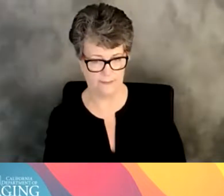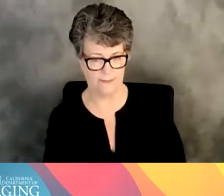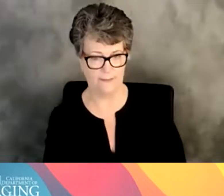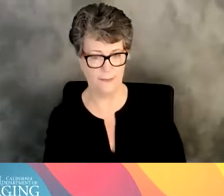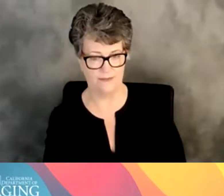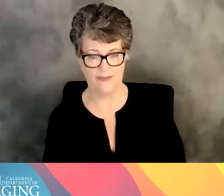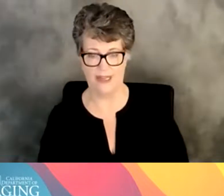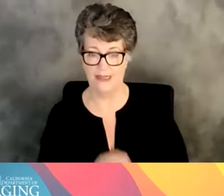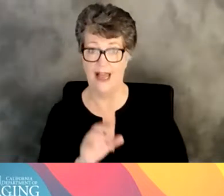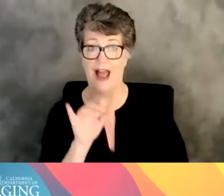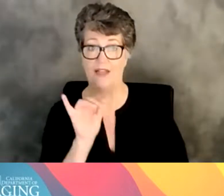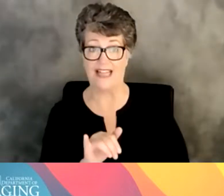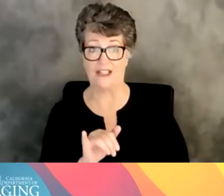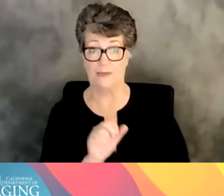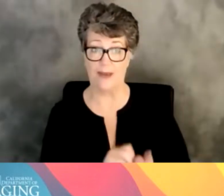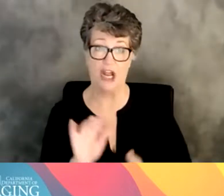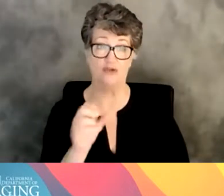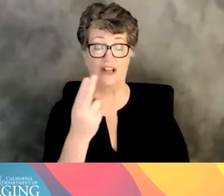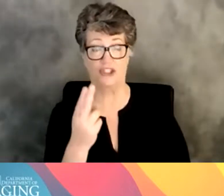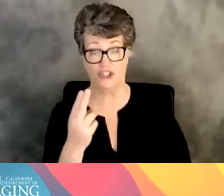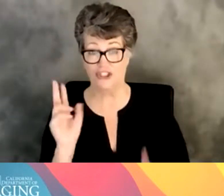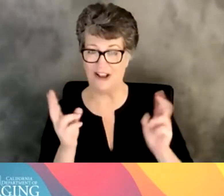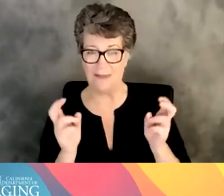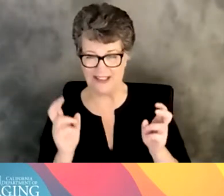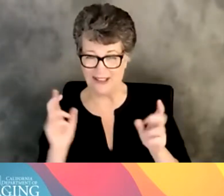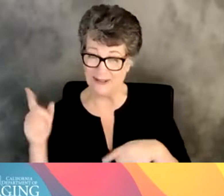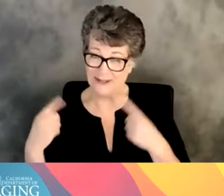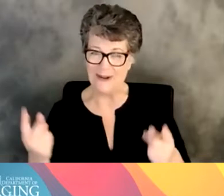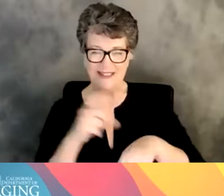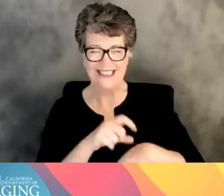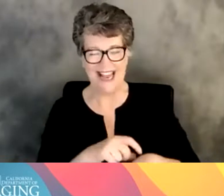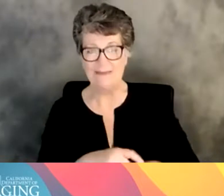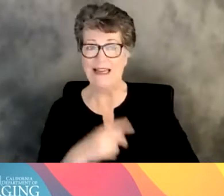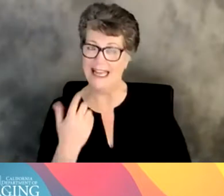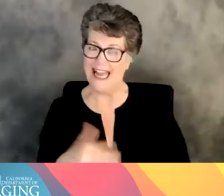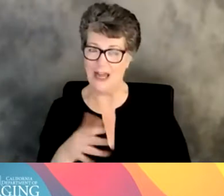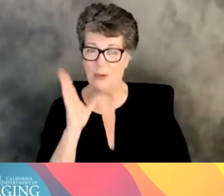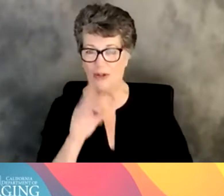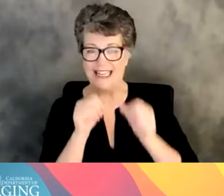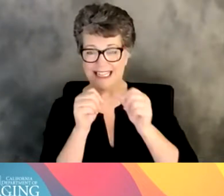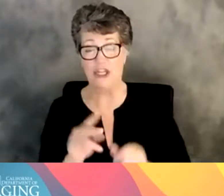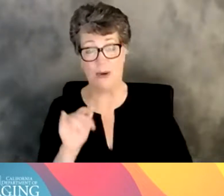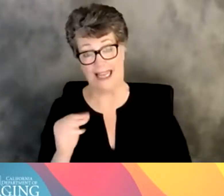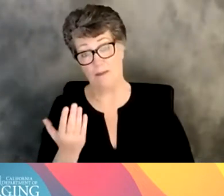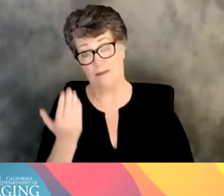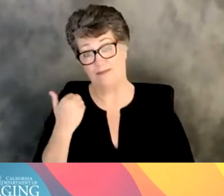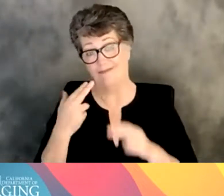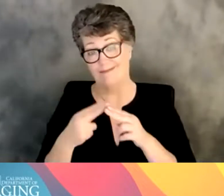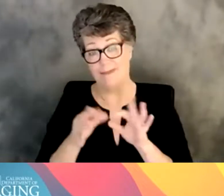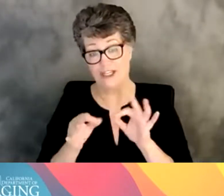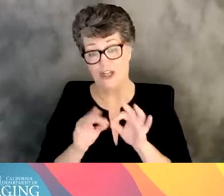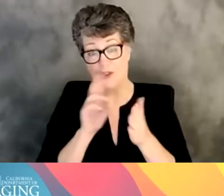That has been a rich topic of discussion over time and will continue to be. And Kim earlier mentioned this